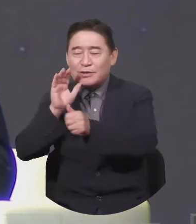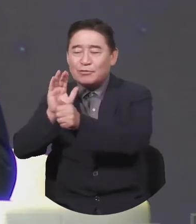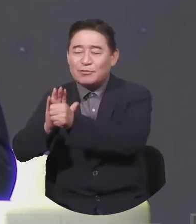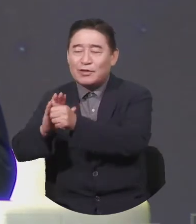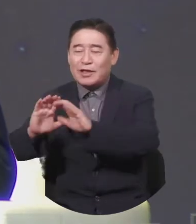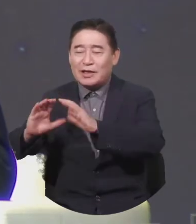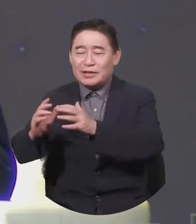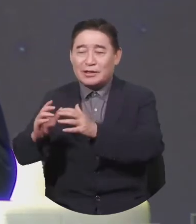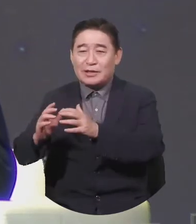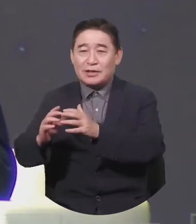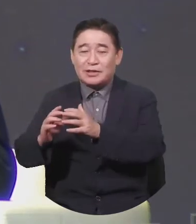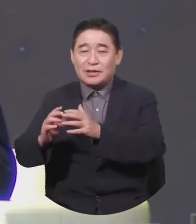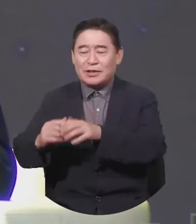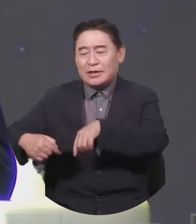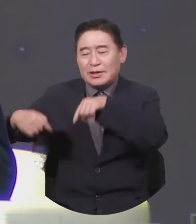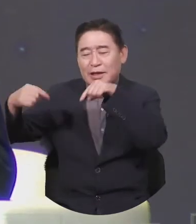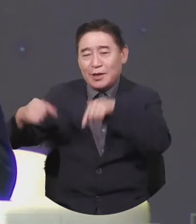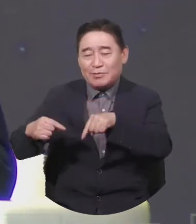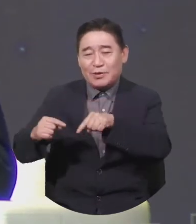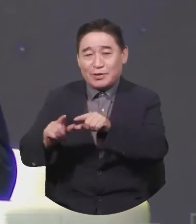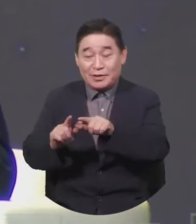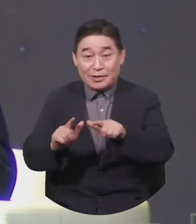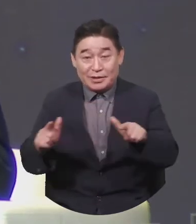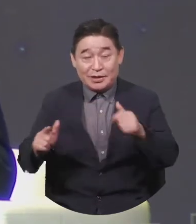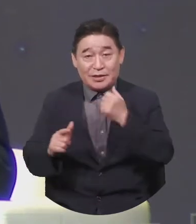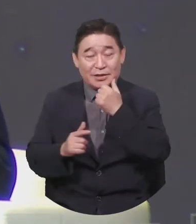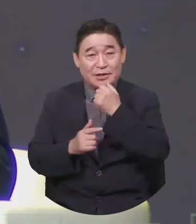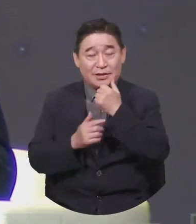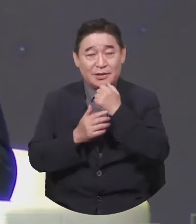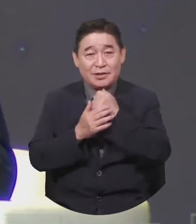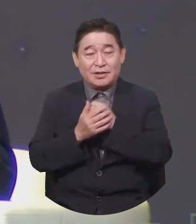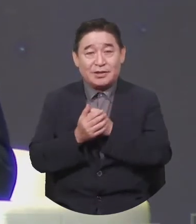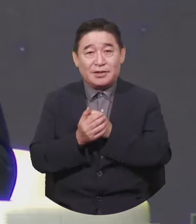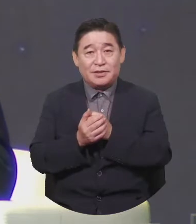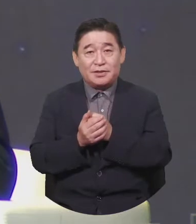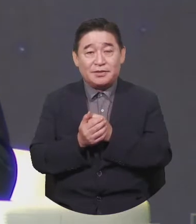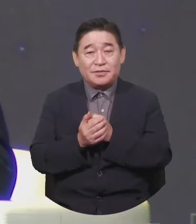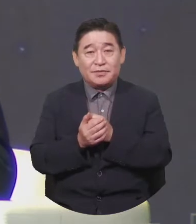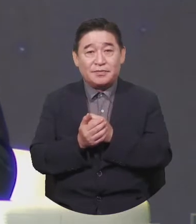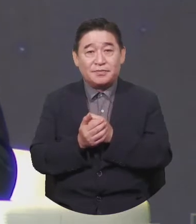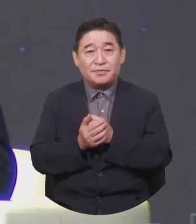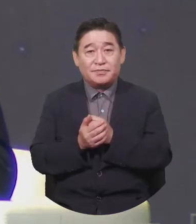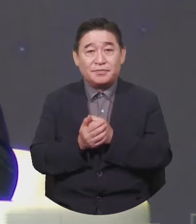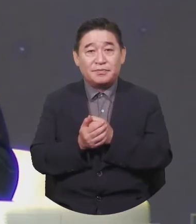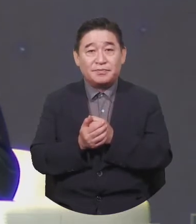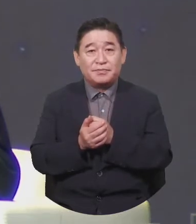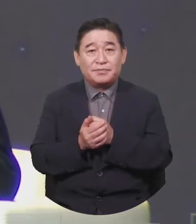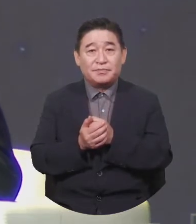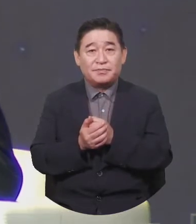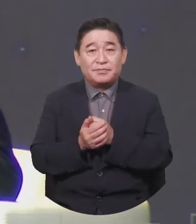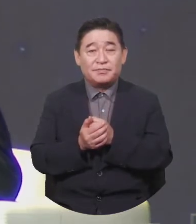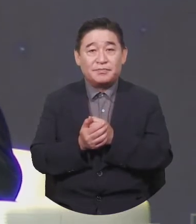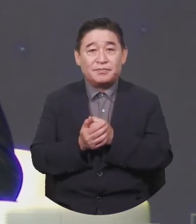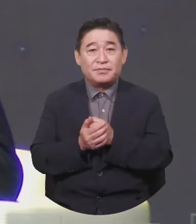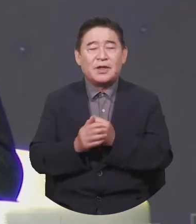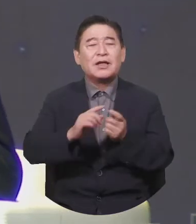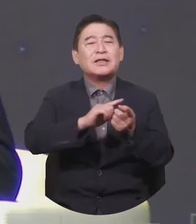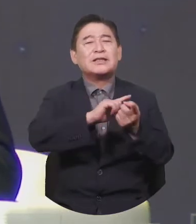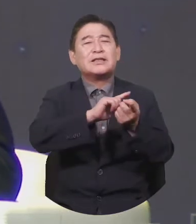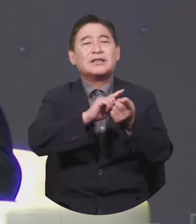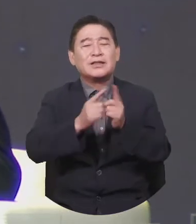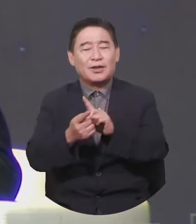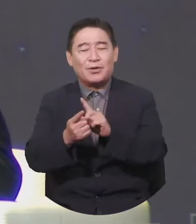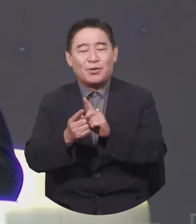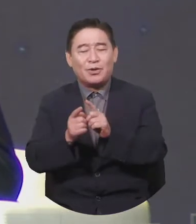We believe that this approach allows to yield most of the value from creating mutually beneficial relations with